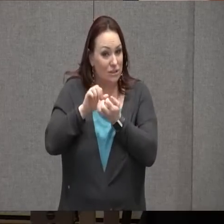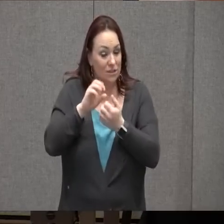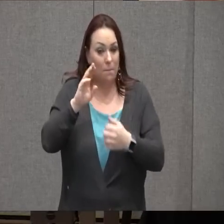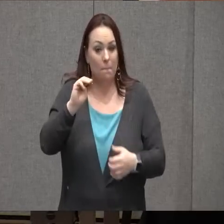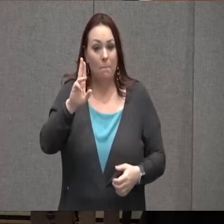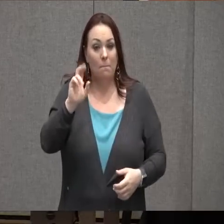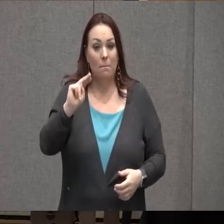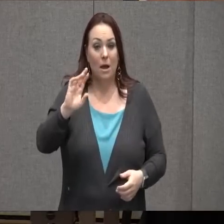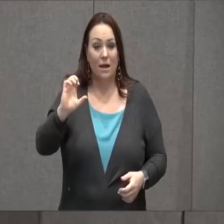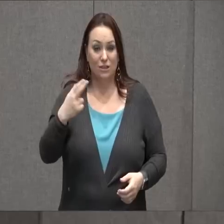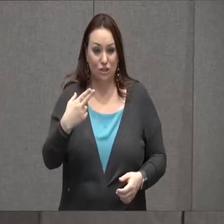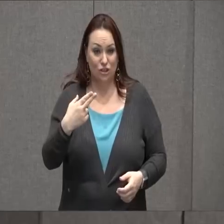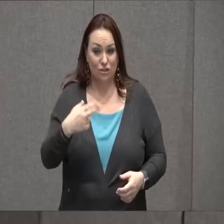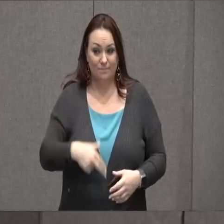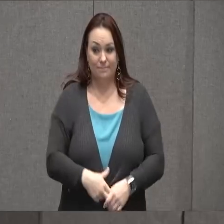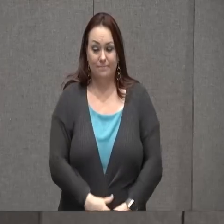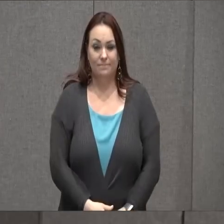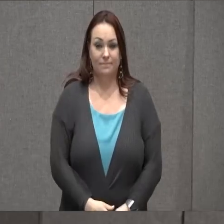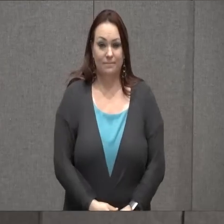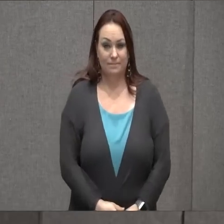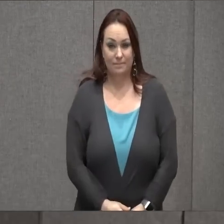Let's try that.